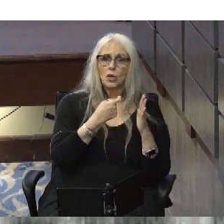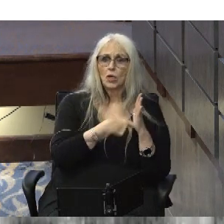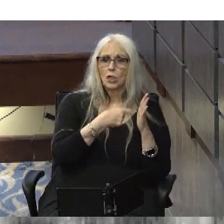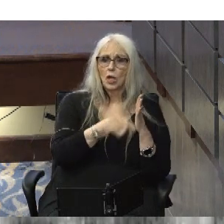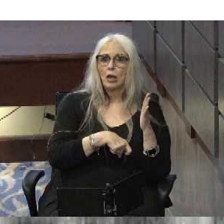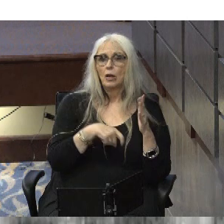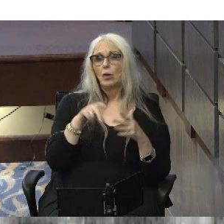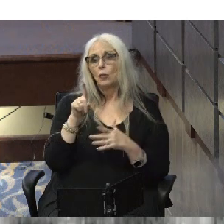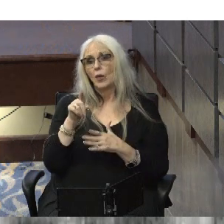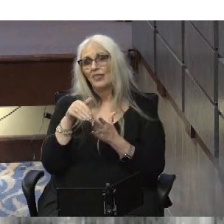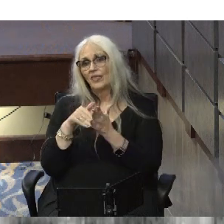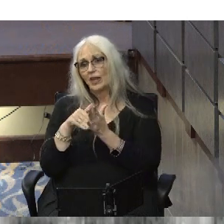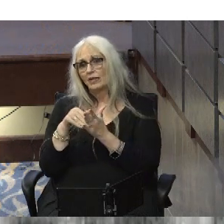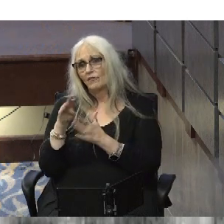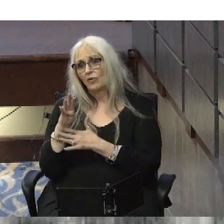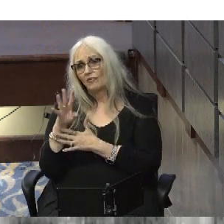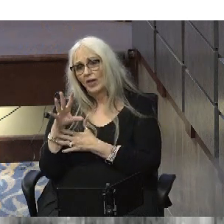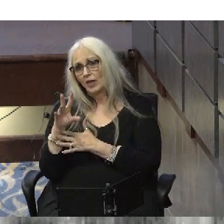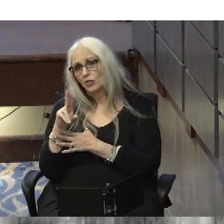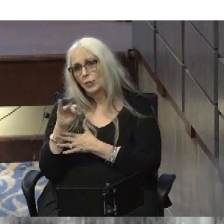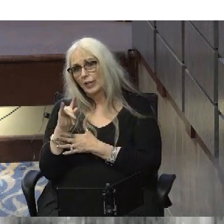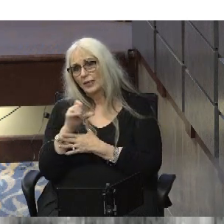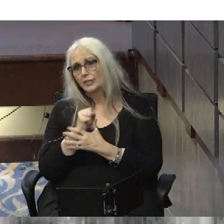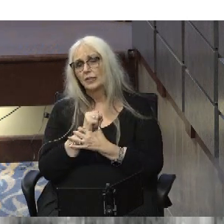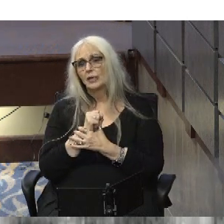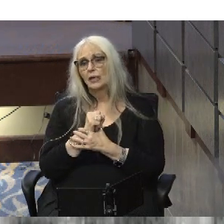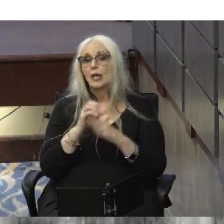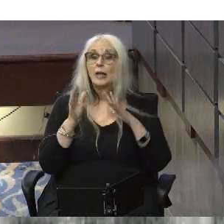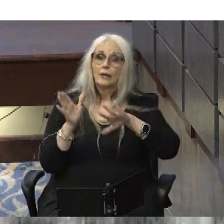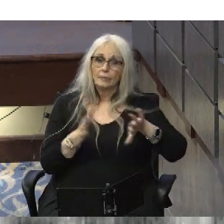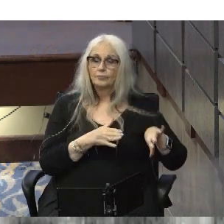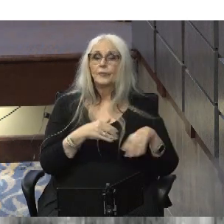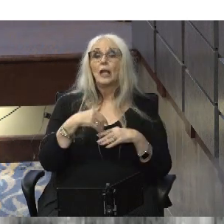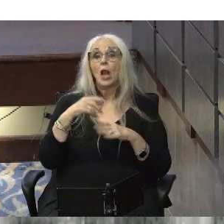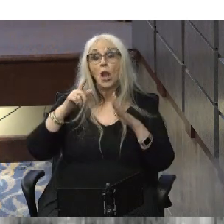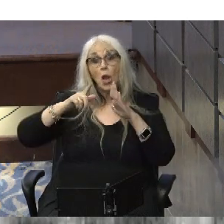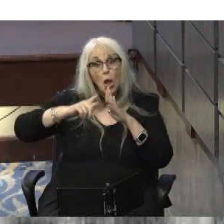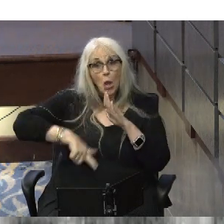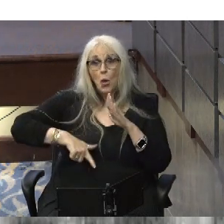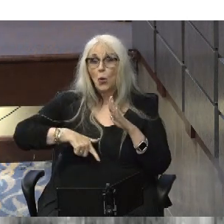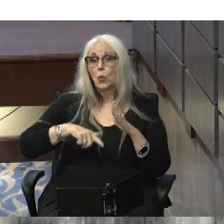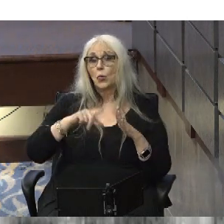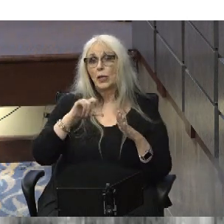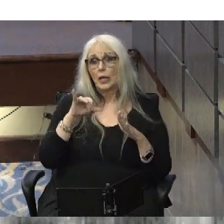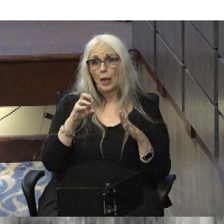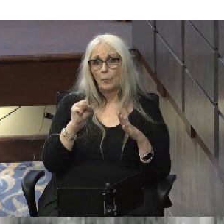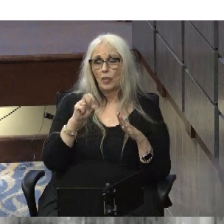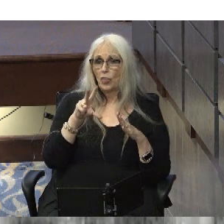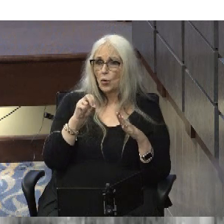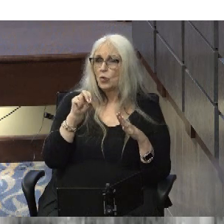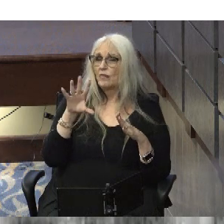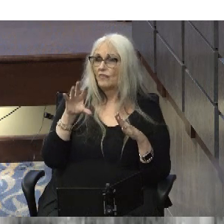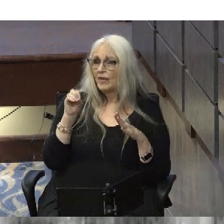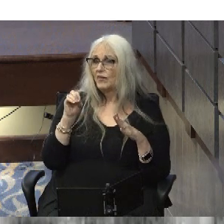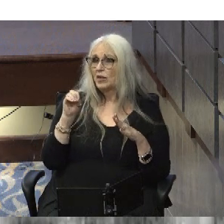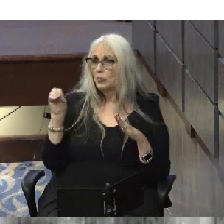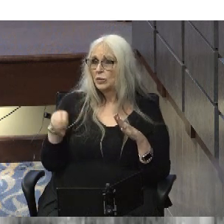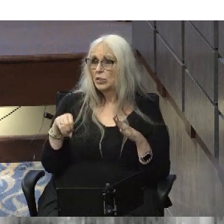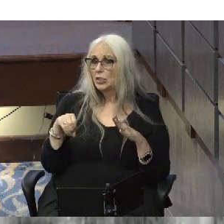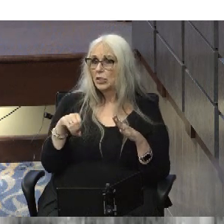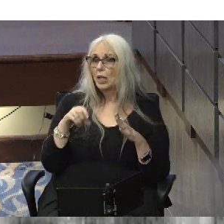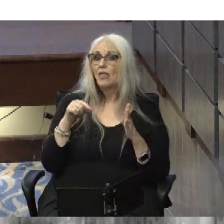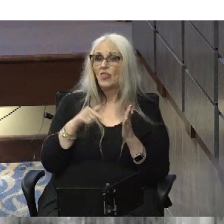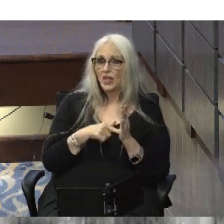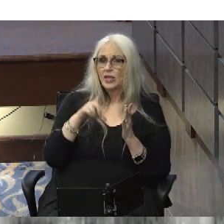only 1,645 units. For those at very low income, that 30% to 50%, this particular data set showed that of